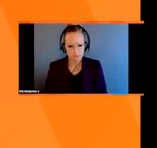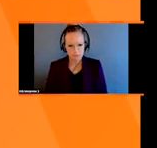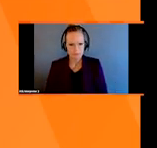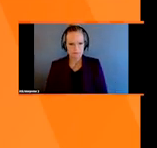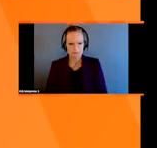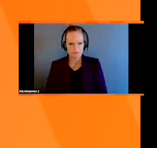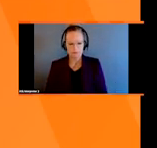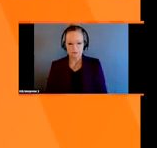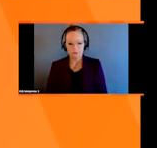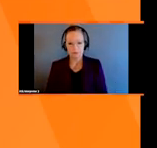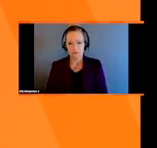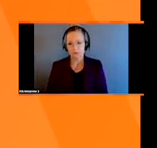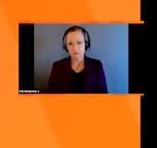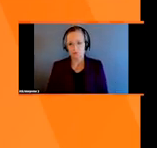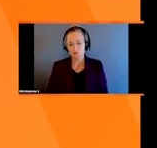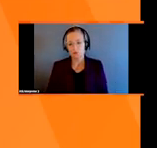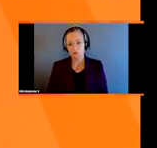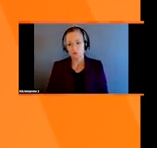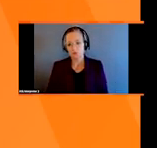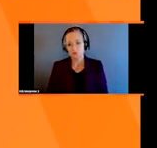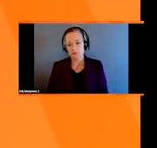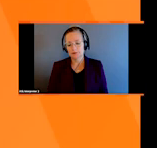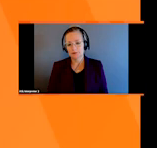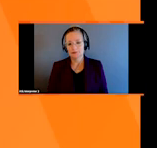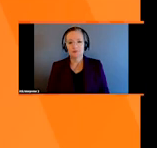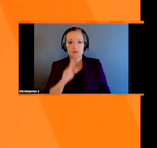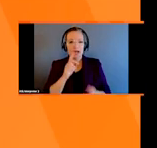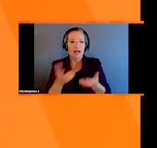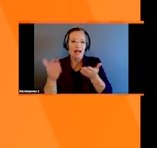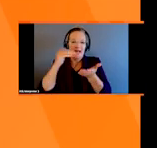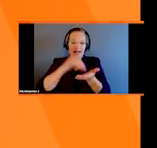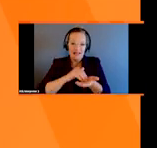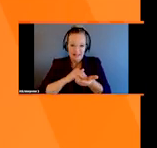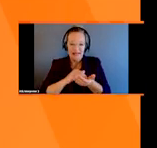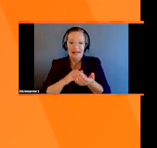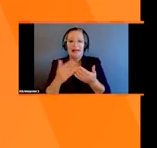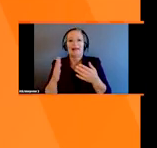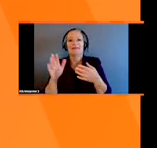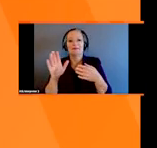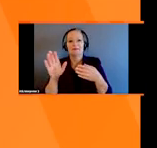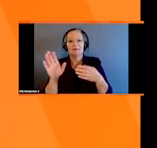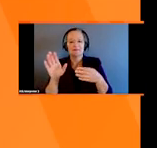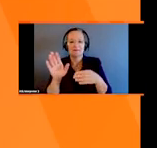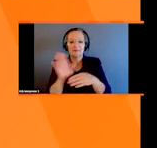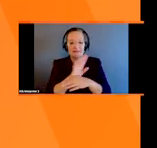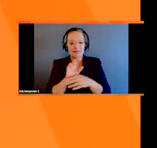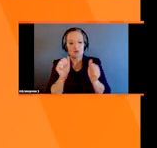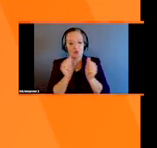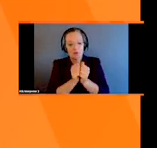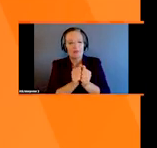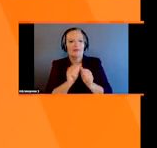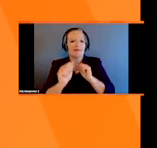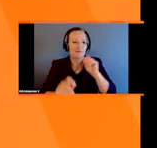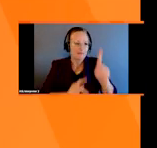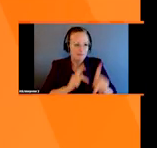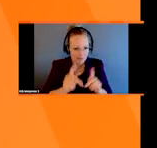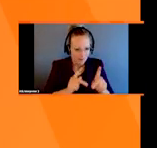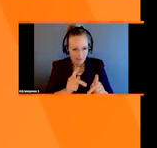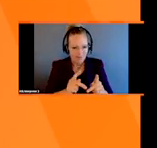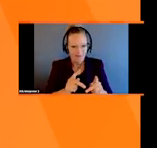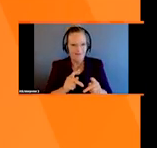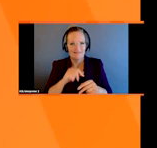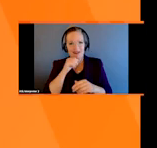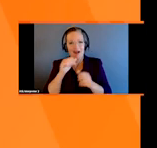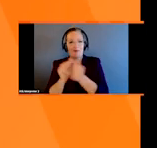At the end of the day, we do business with other people, not with companies. I've got an account manager at my lawyer's office. I've got a